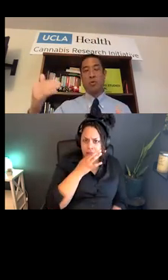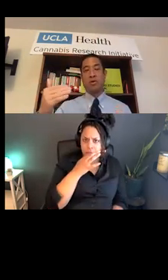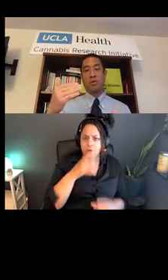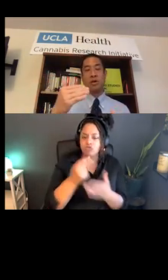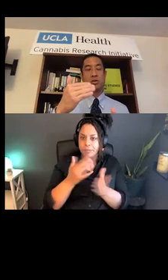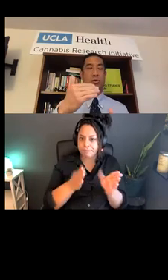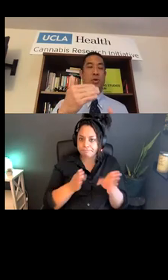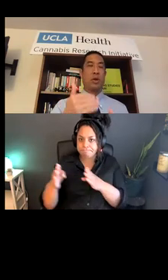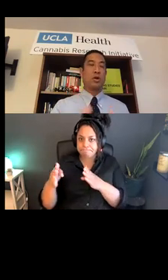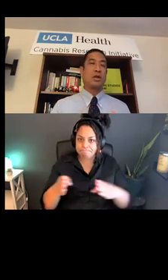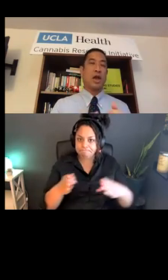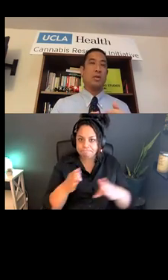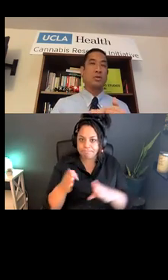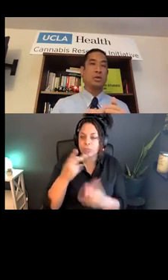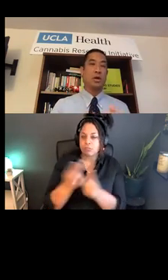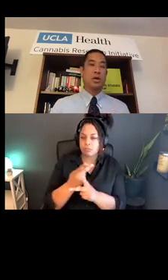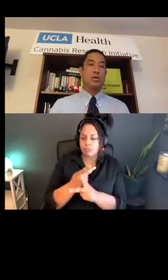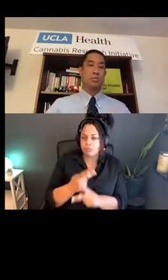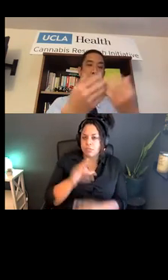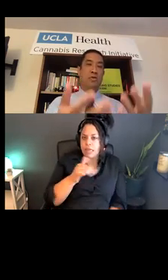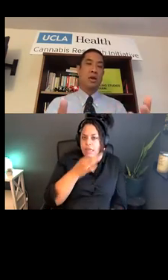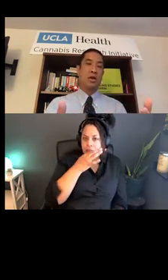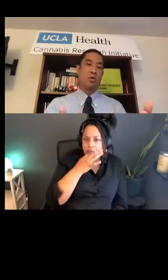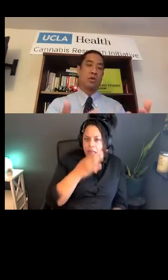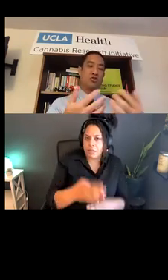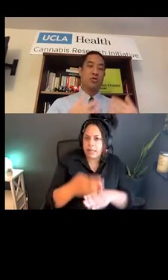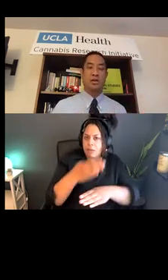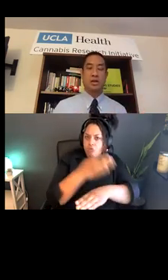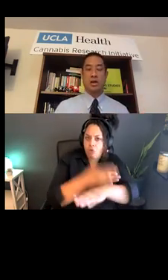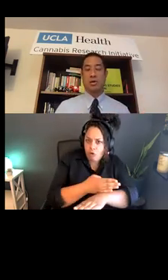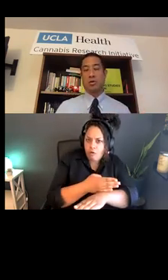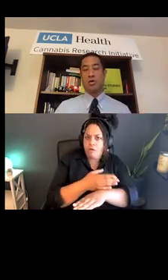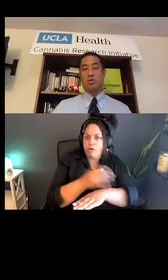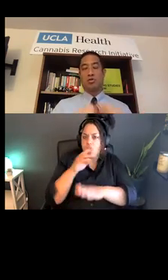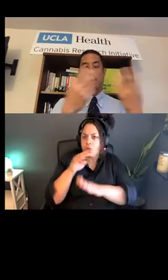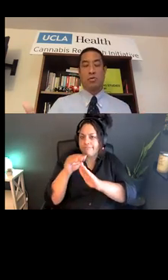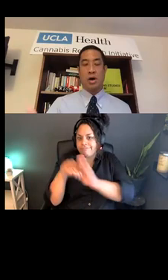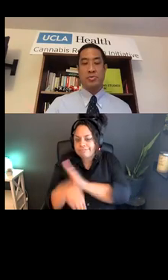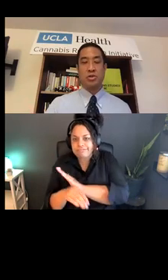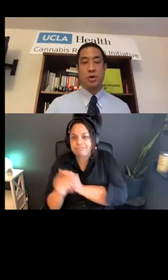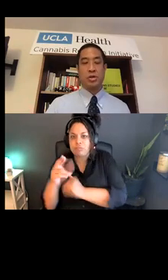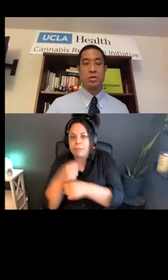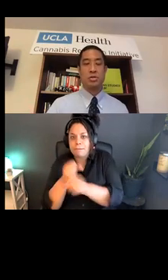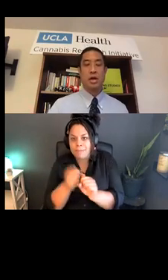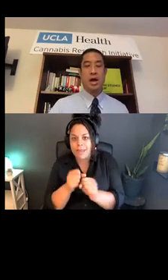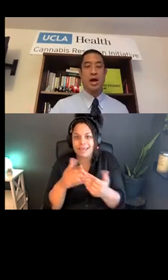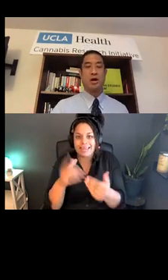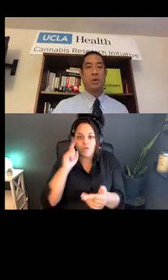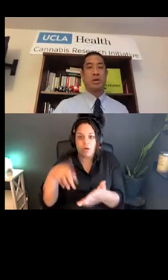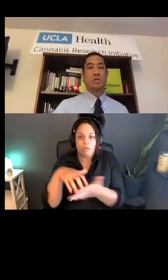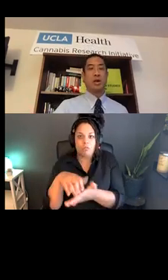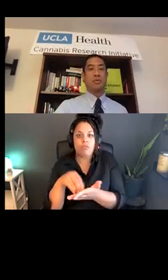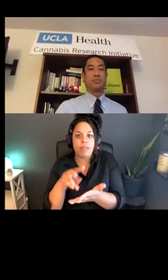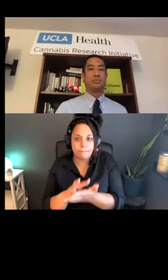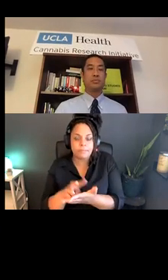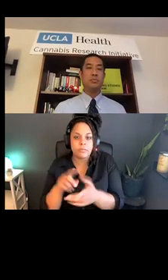forward, we can really determine whether or not cannabis is improving or detracting or creating relapse situations when it